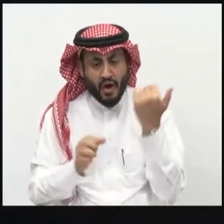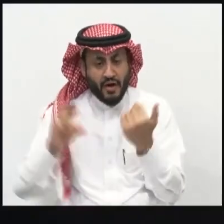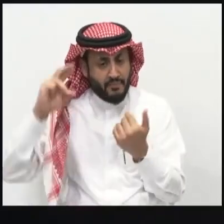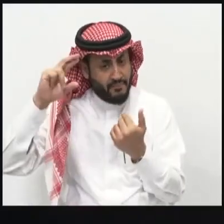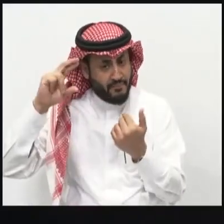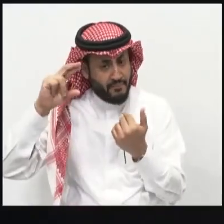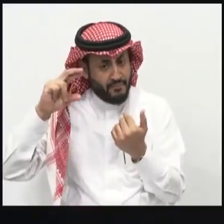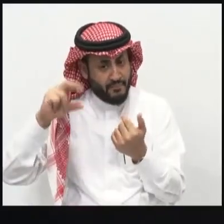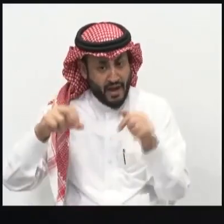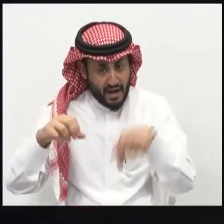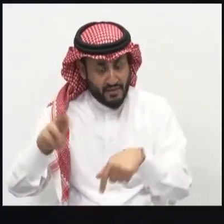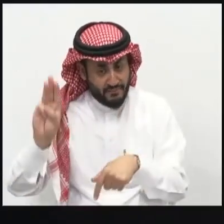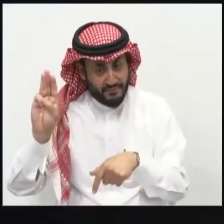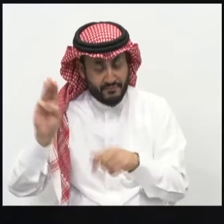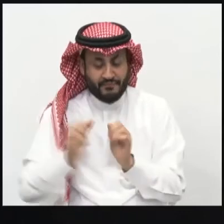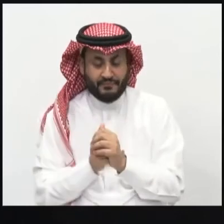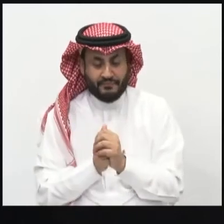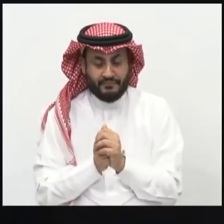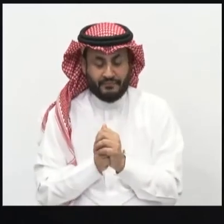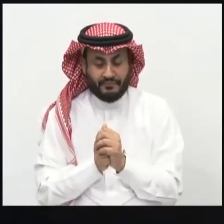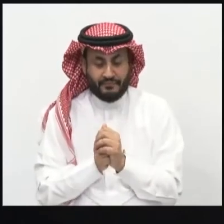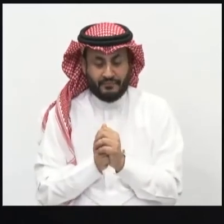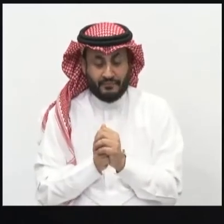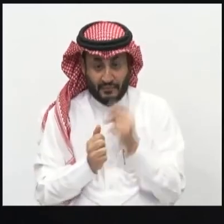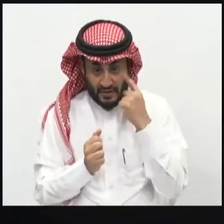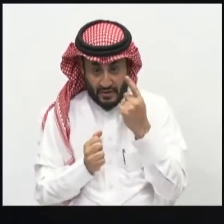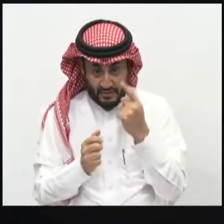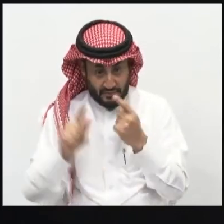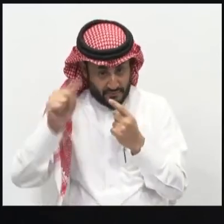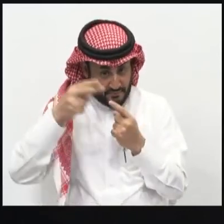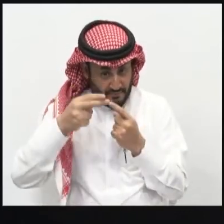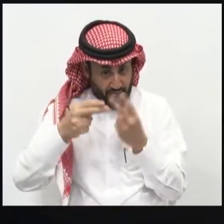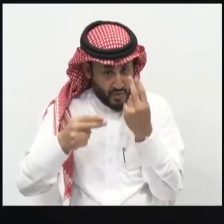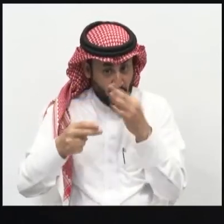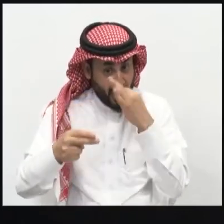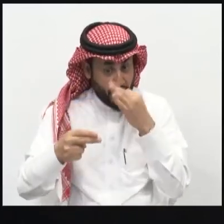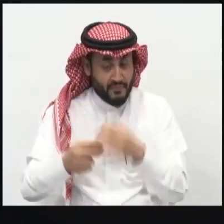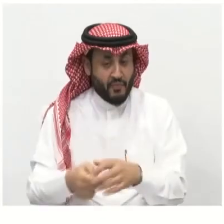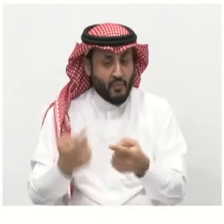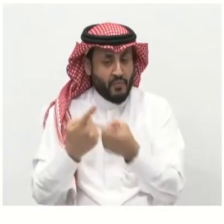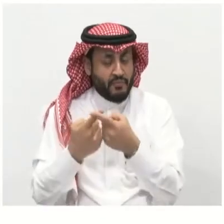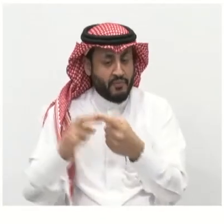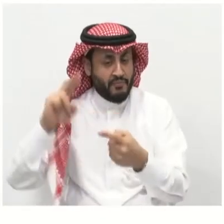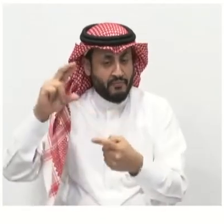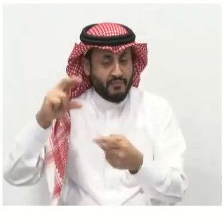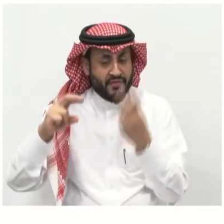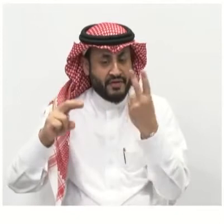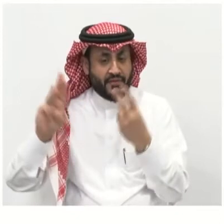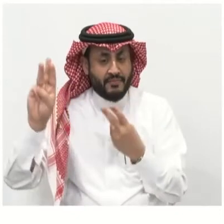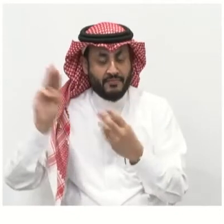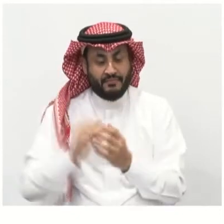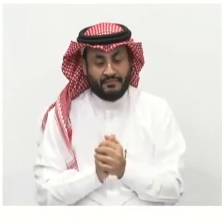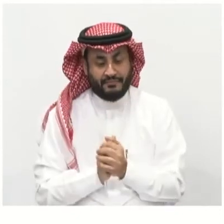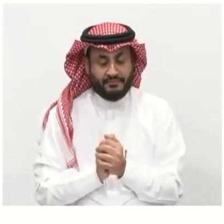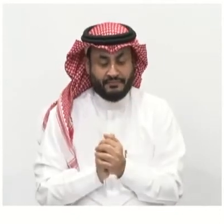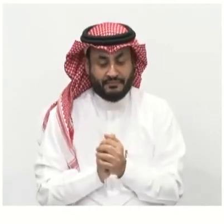It's different than the, right? So we have two sounds with the letters TH. Okay? Her favorite things